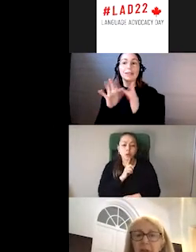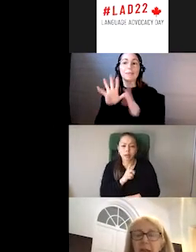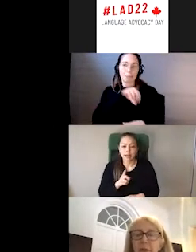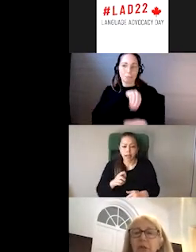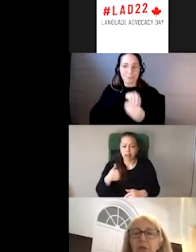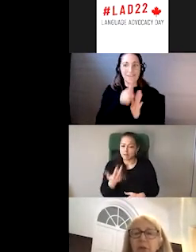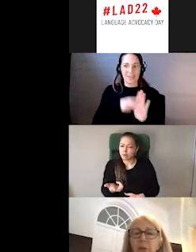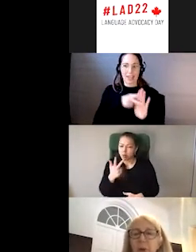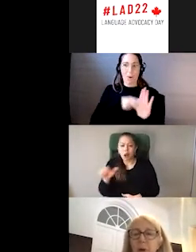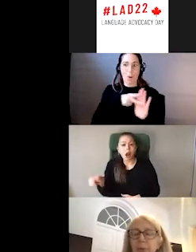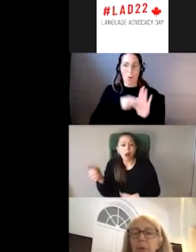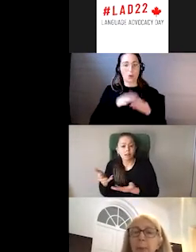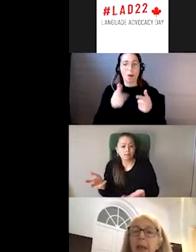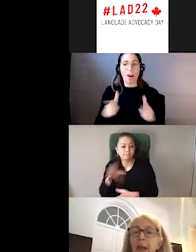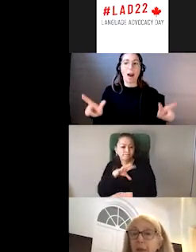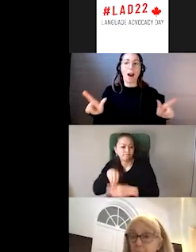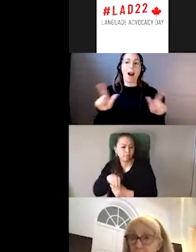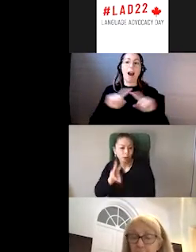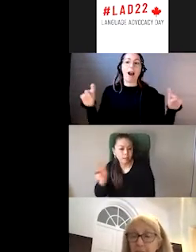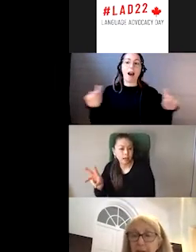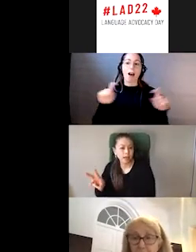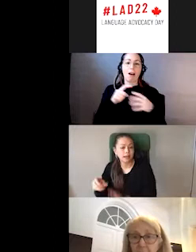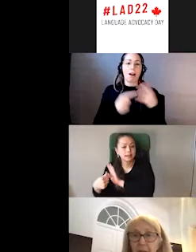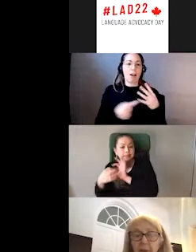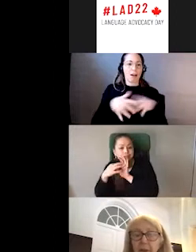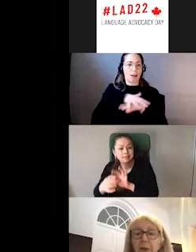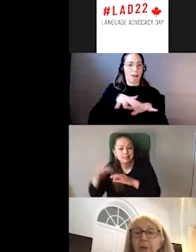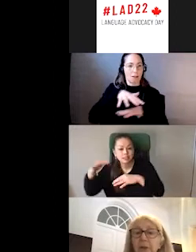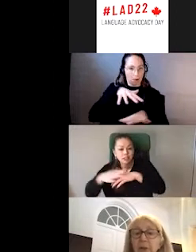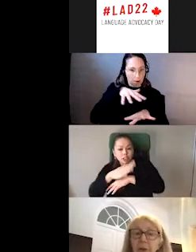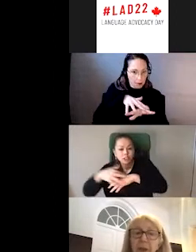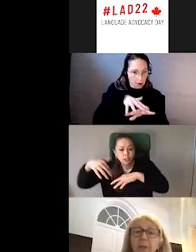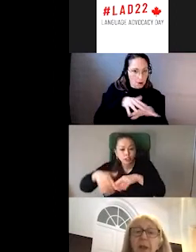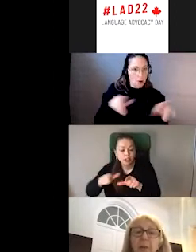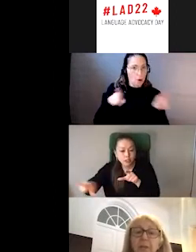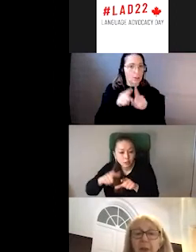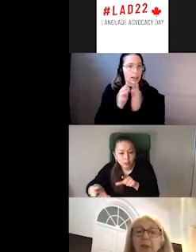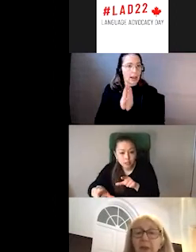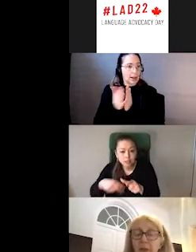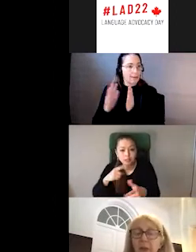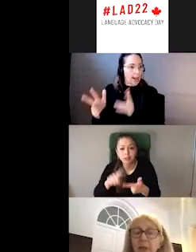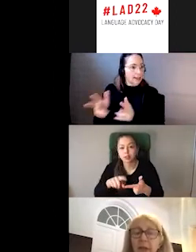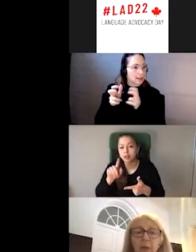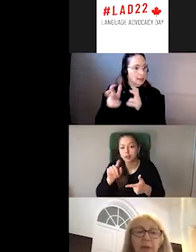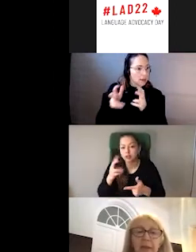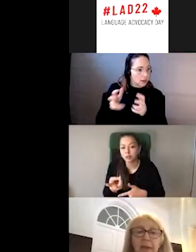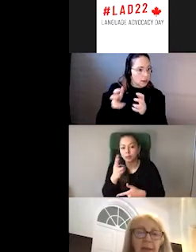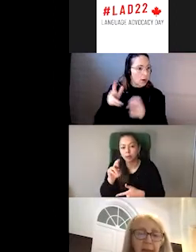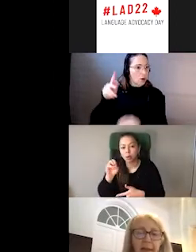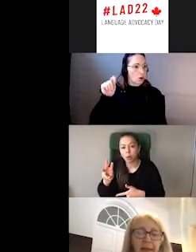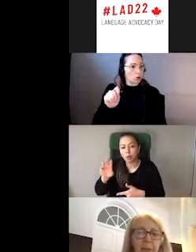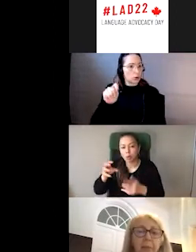Indigenous languages to Wampum, and a booklet that can be downloaded for free about Indigenous languages